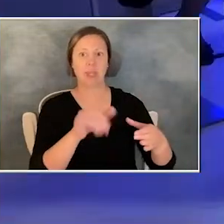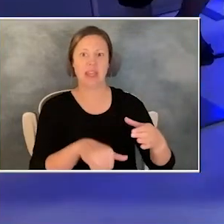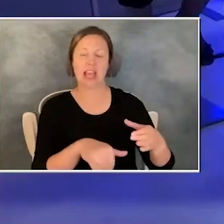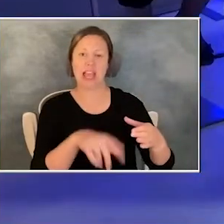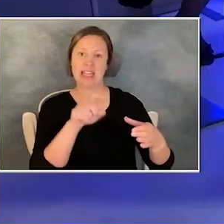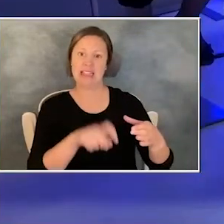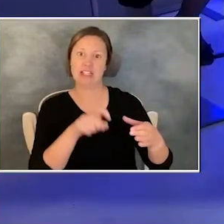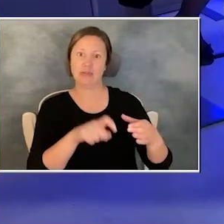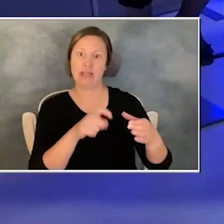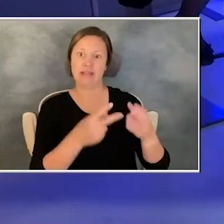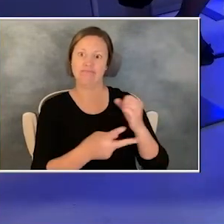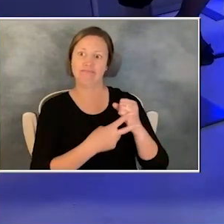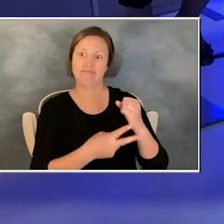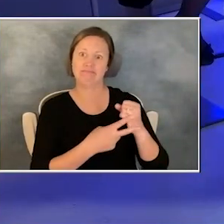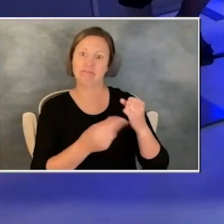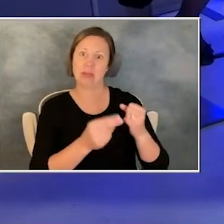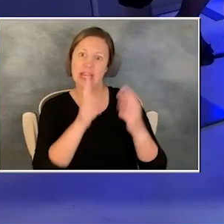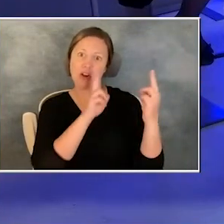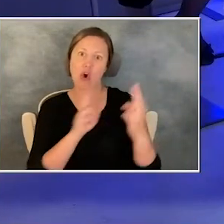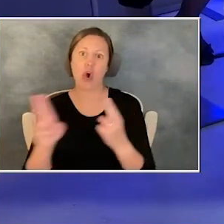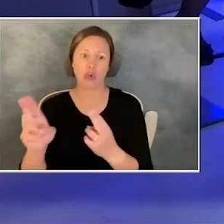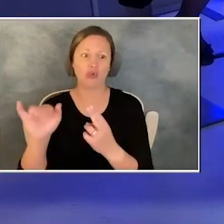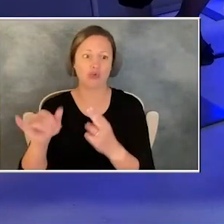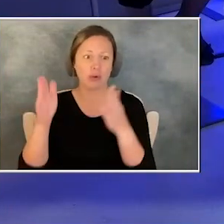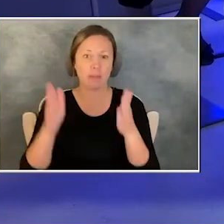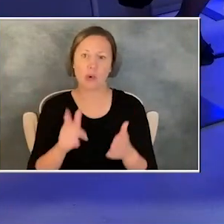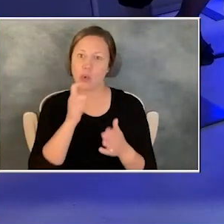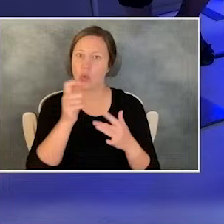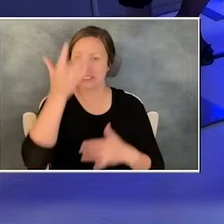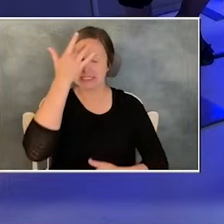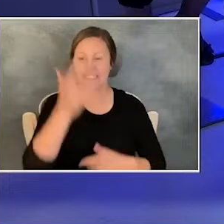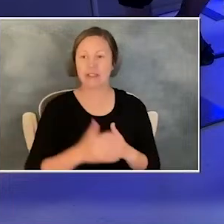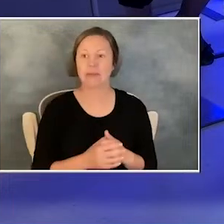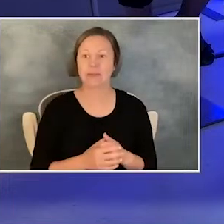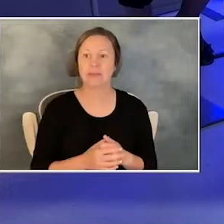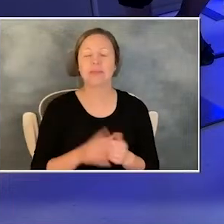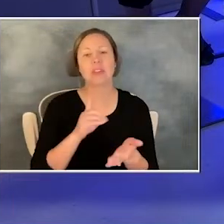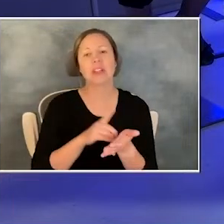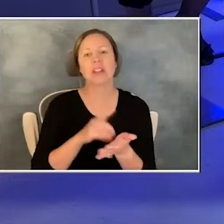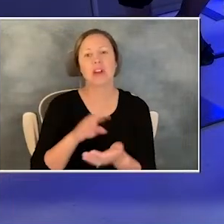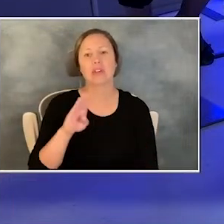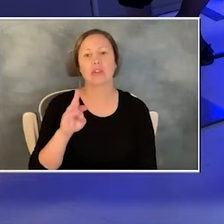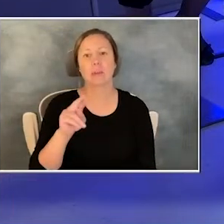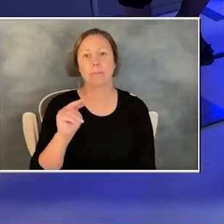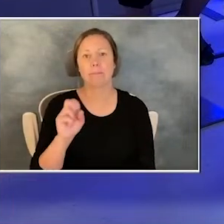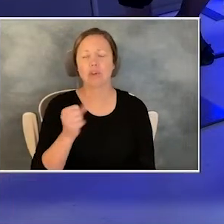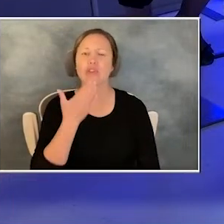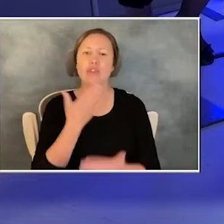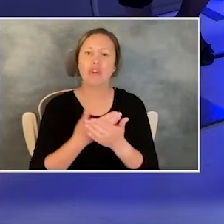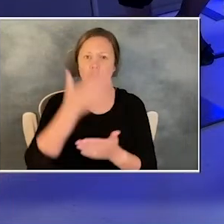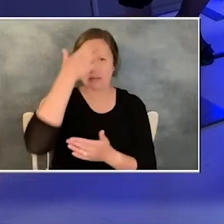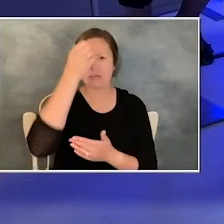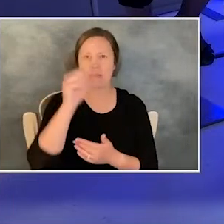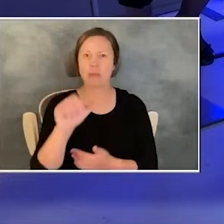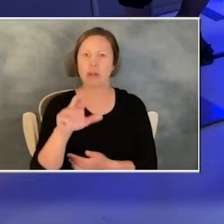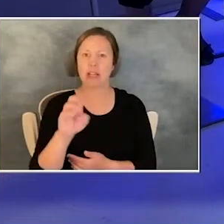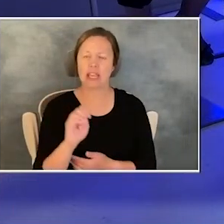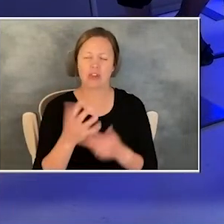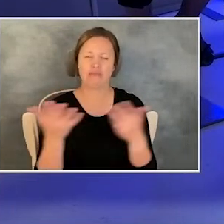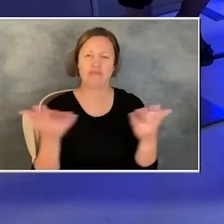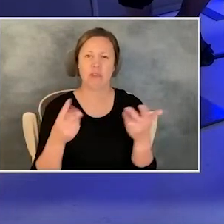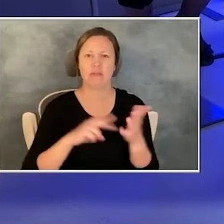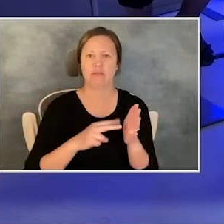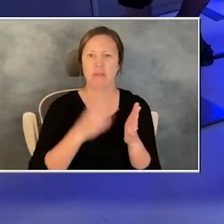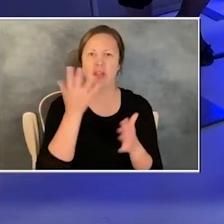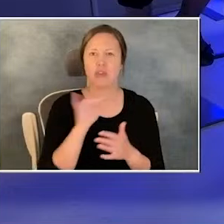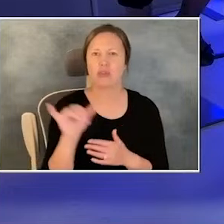and honored. Oh, it's a good way to put it. That's a really good way of putting it. Dr. Burns, what does good memory care look like? Because that's the big question for people